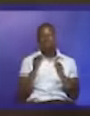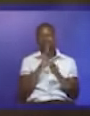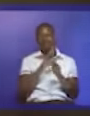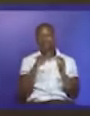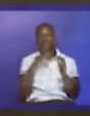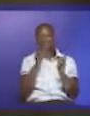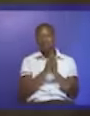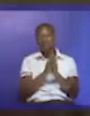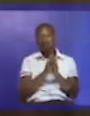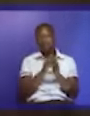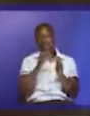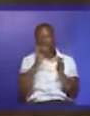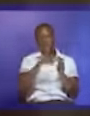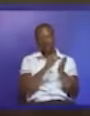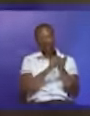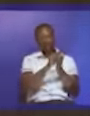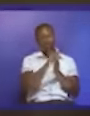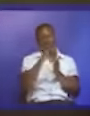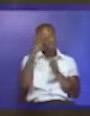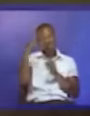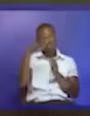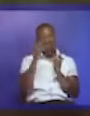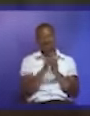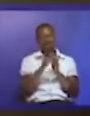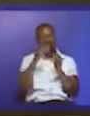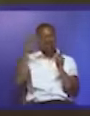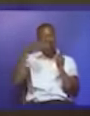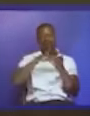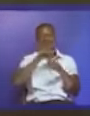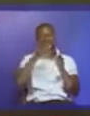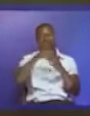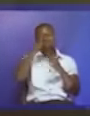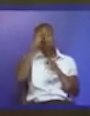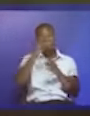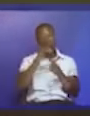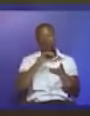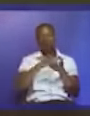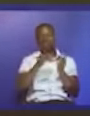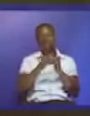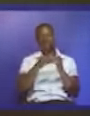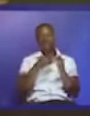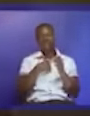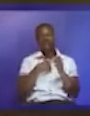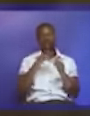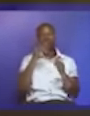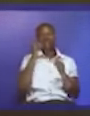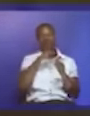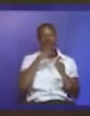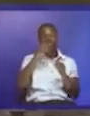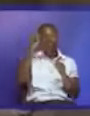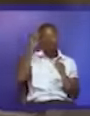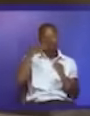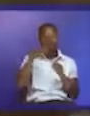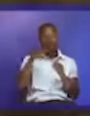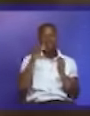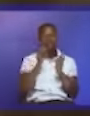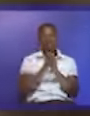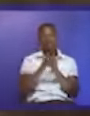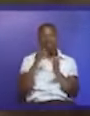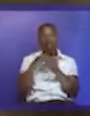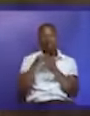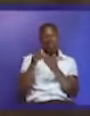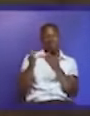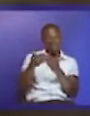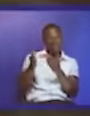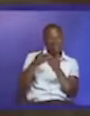that was the true light that lighted every man. That means there is false light. It carries a semblance of lifting. It